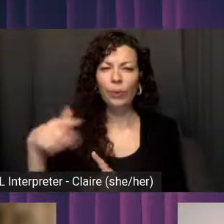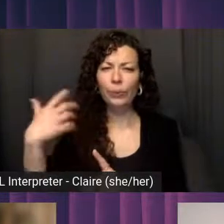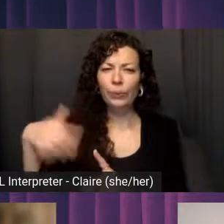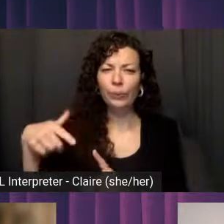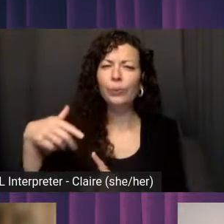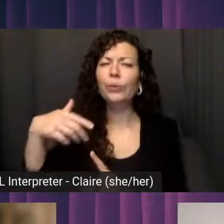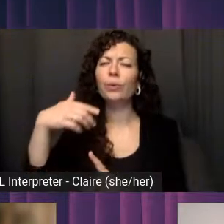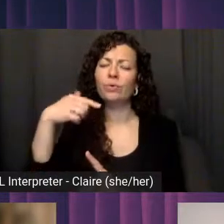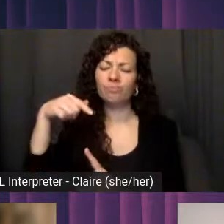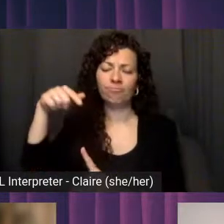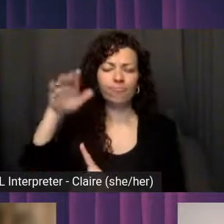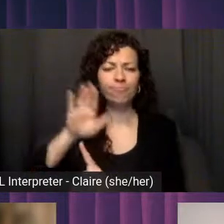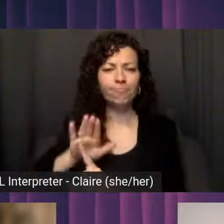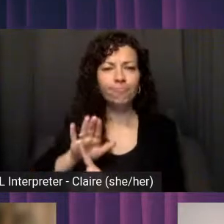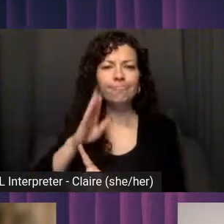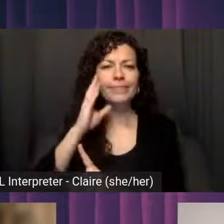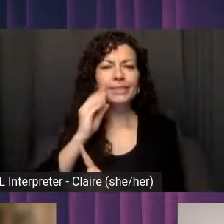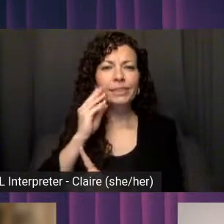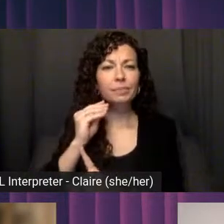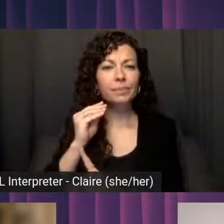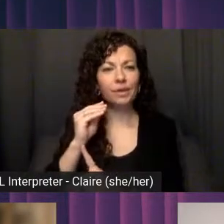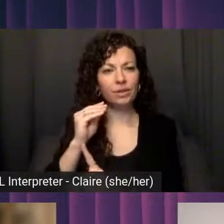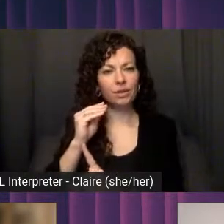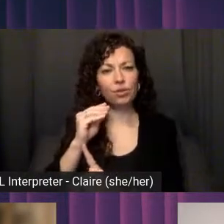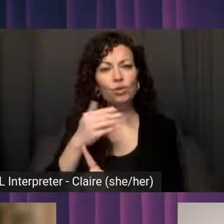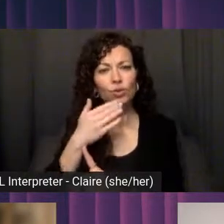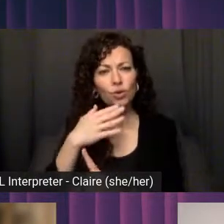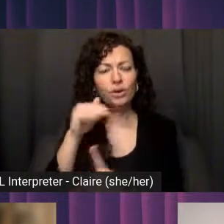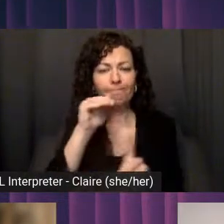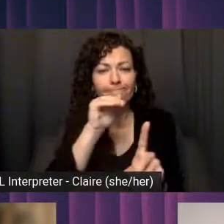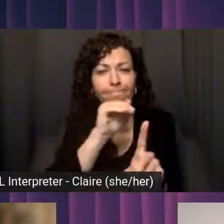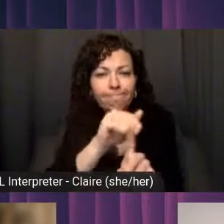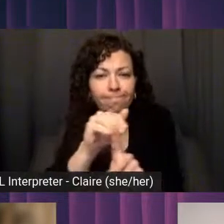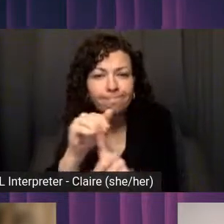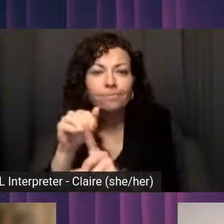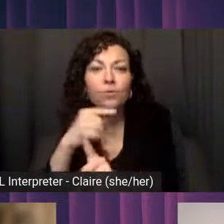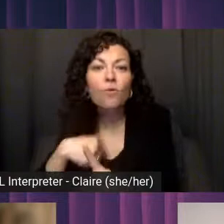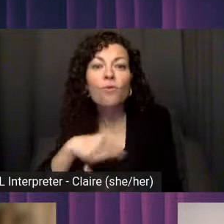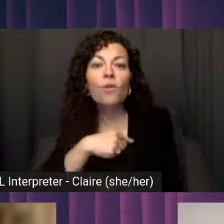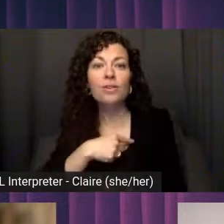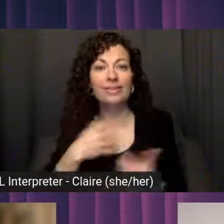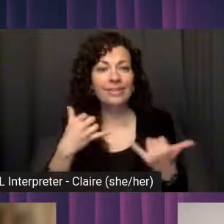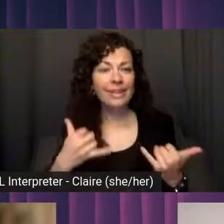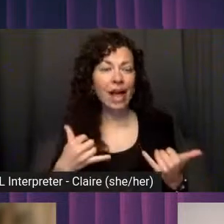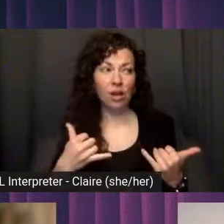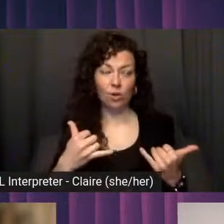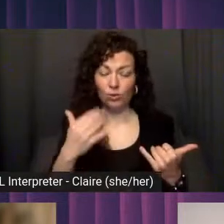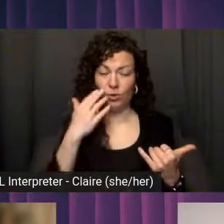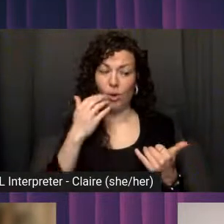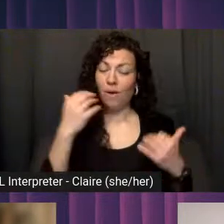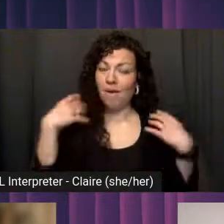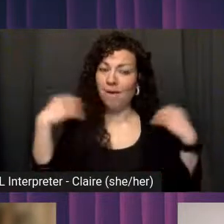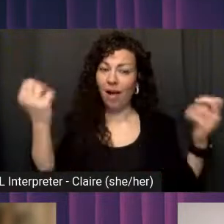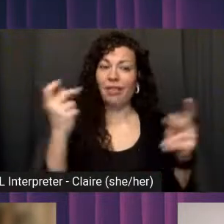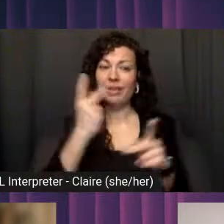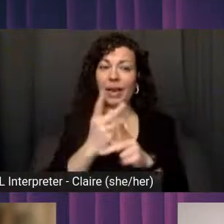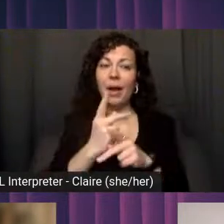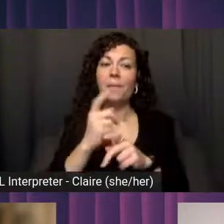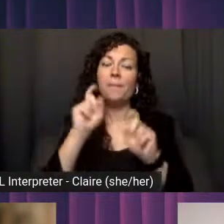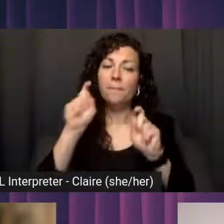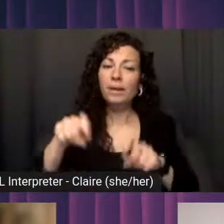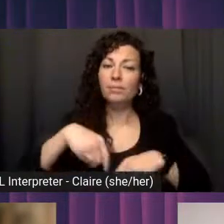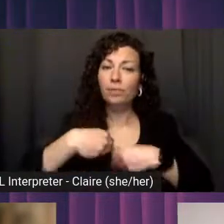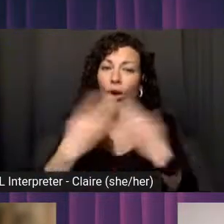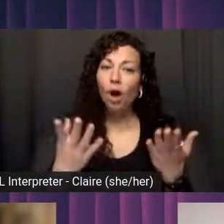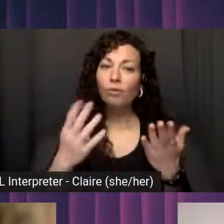make healthcare available to people of all genders without judgment. So we're